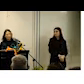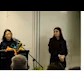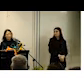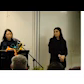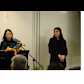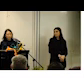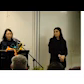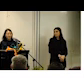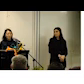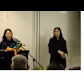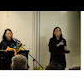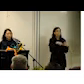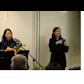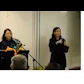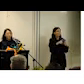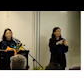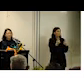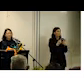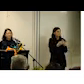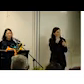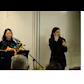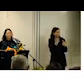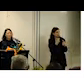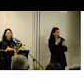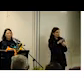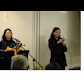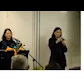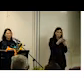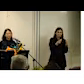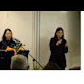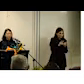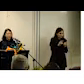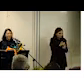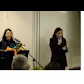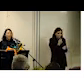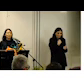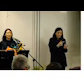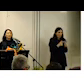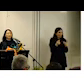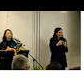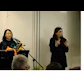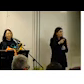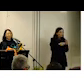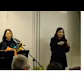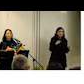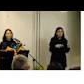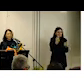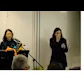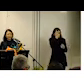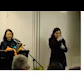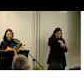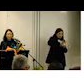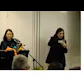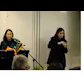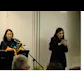step to find treatment options for these patients is understand the mechanisms behind